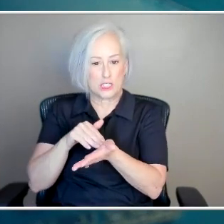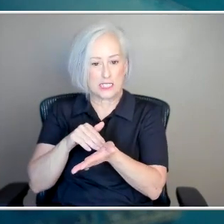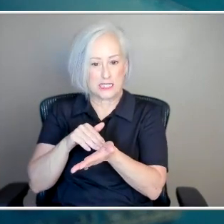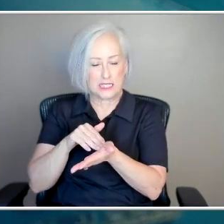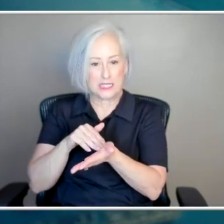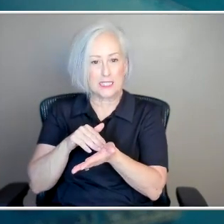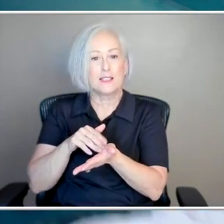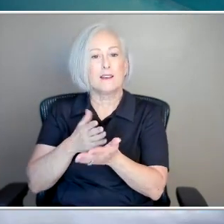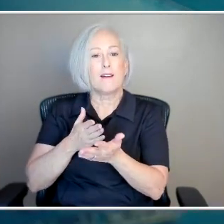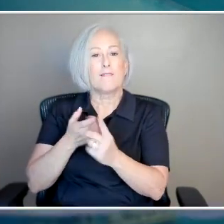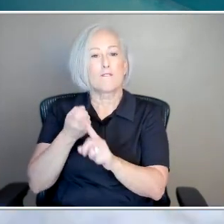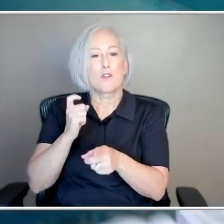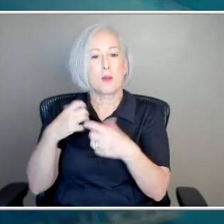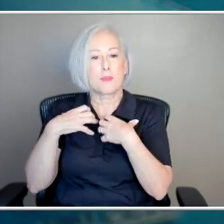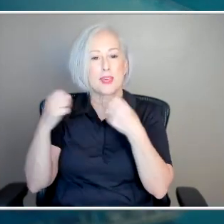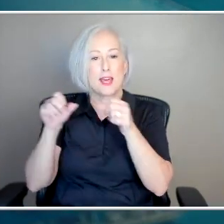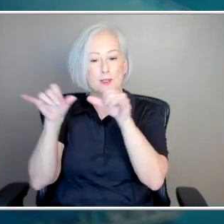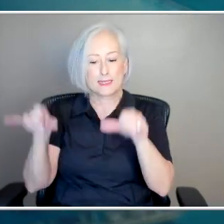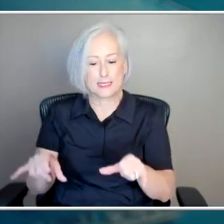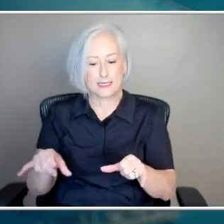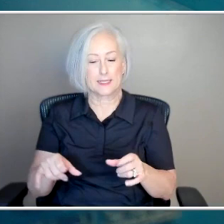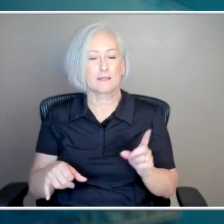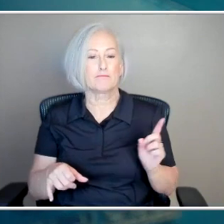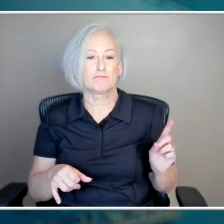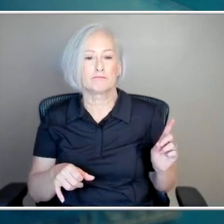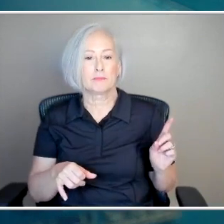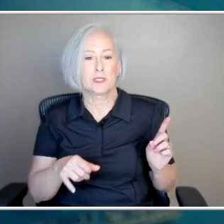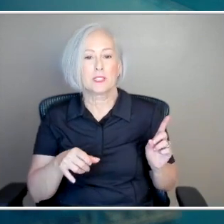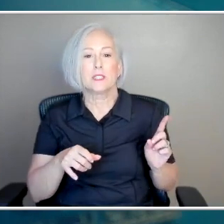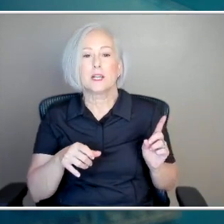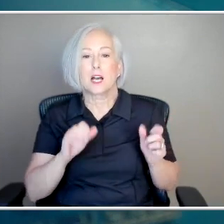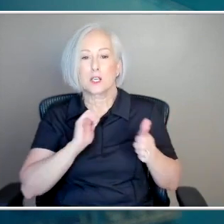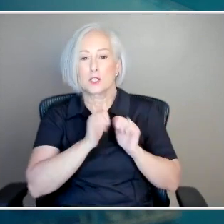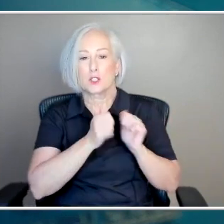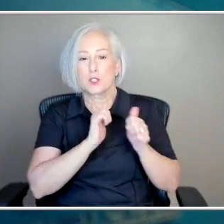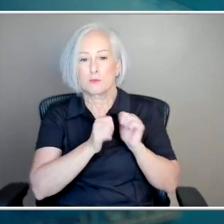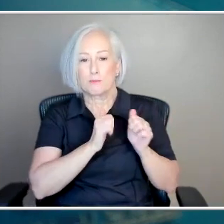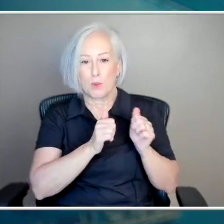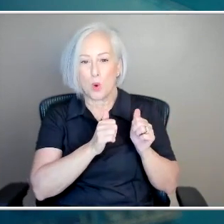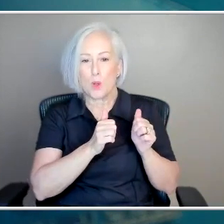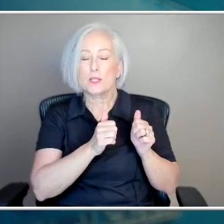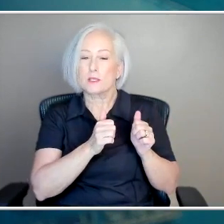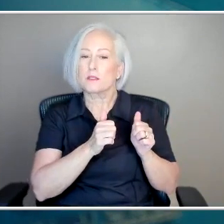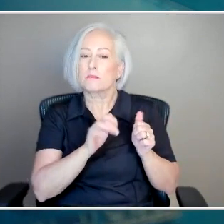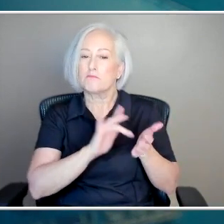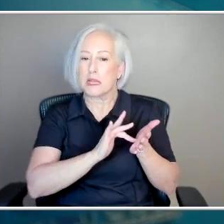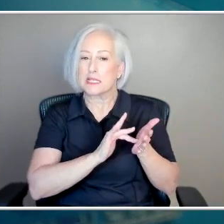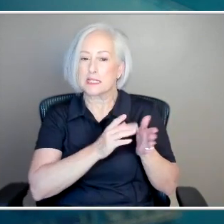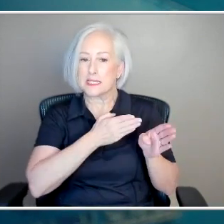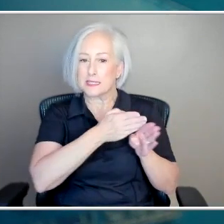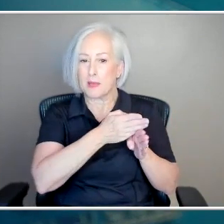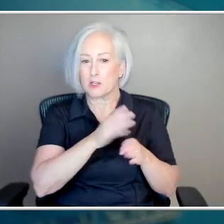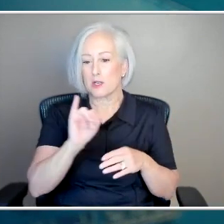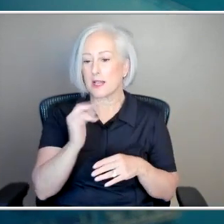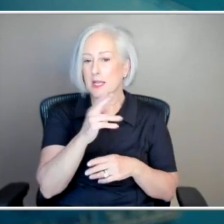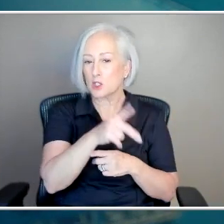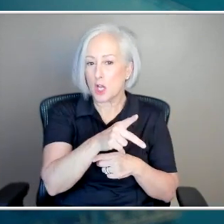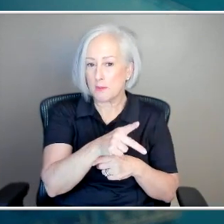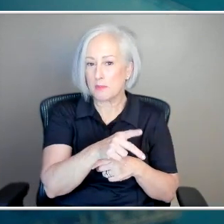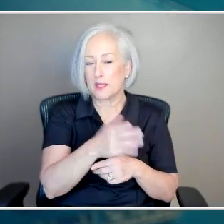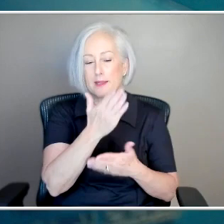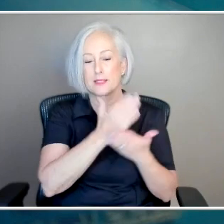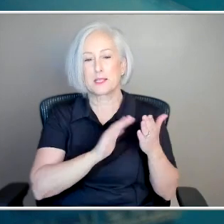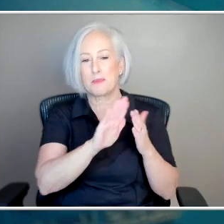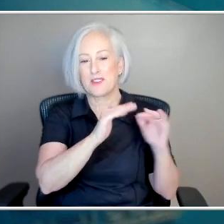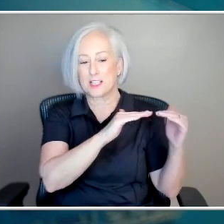system. Seeing somebody, a sports medicine specialist, a primary care sports medicine specialist like JP and some of his colleagues, it can also be a great